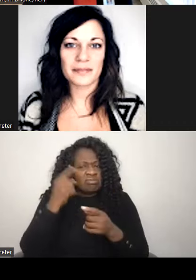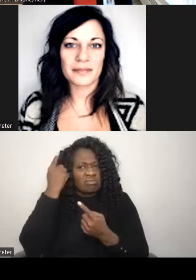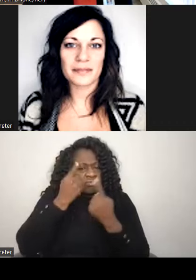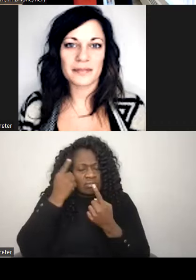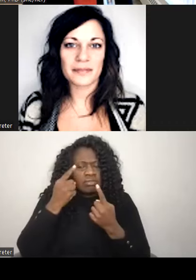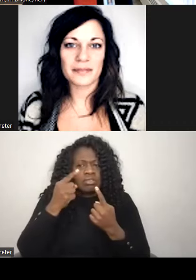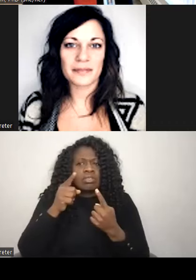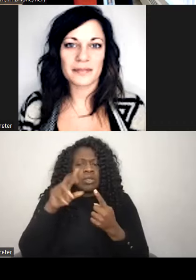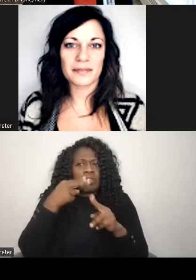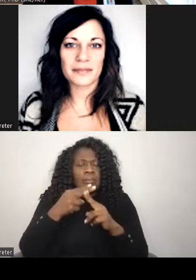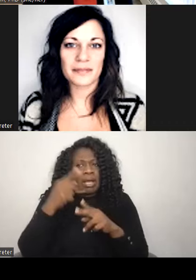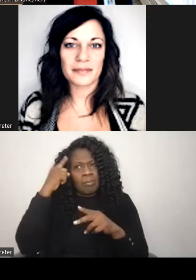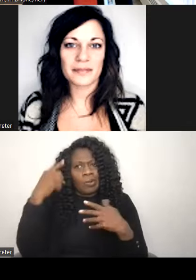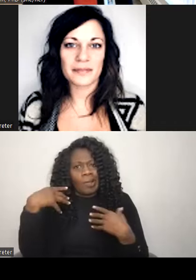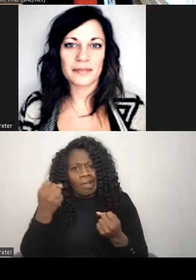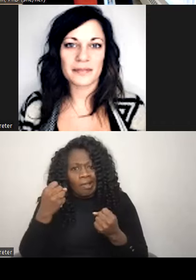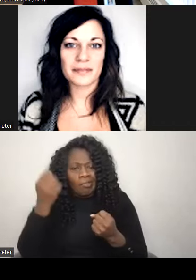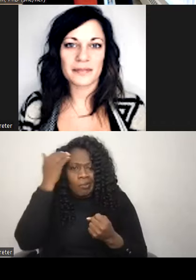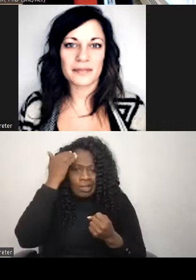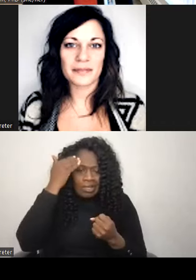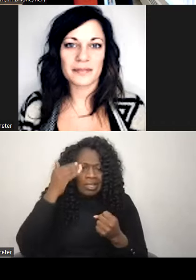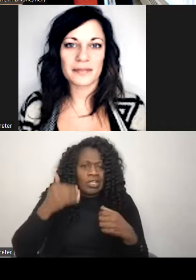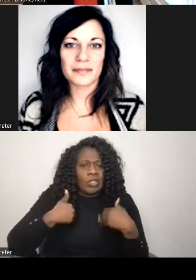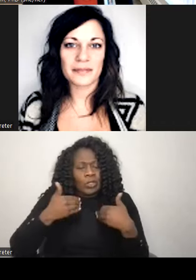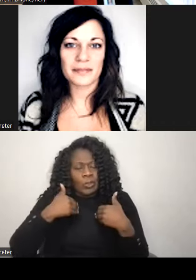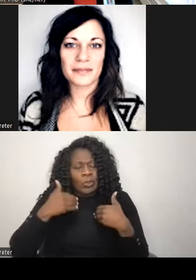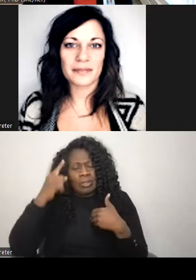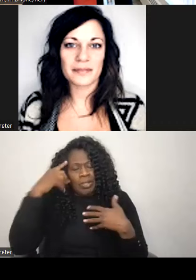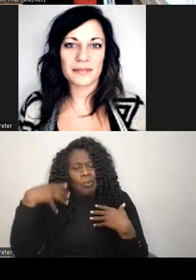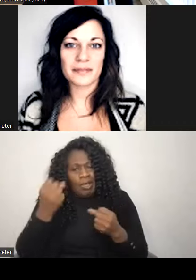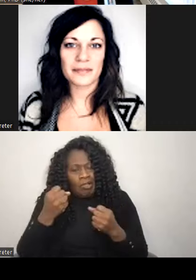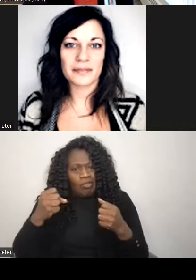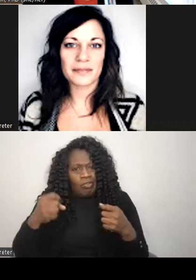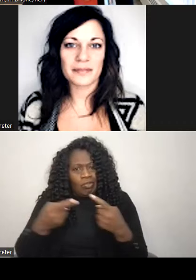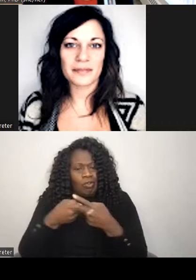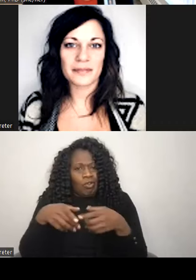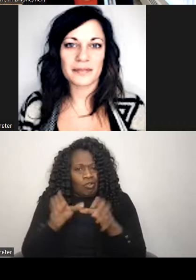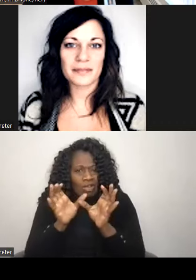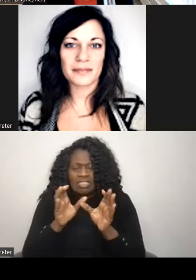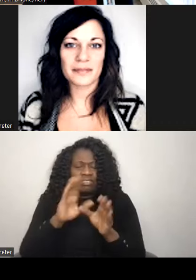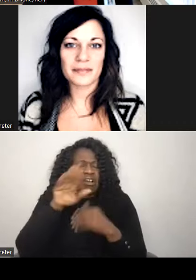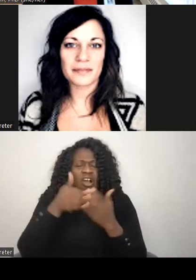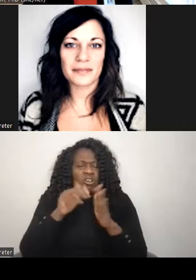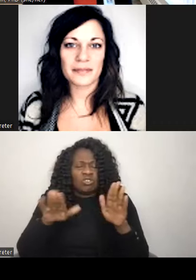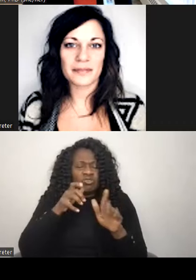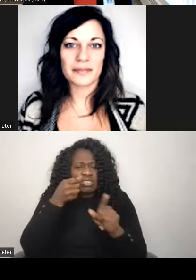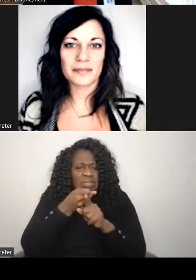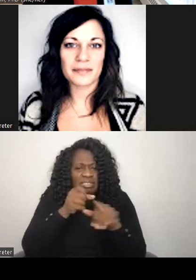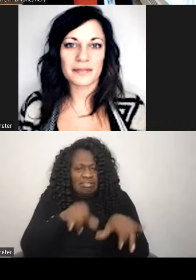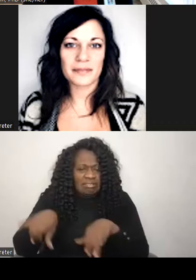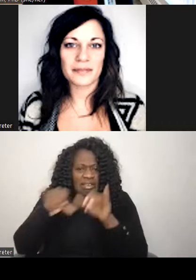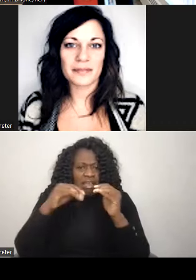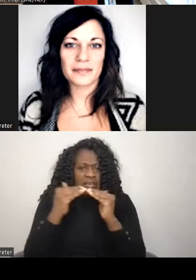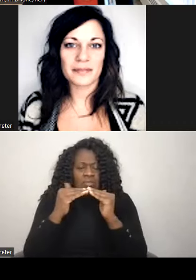think about mental health awareness and the youth mental health crisis right now, in that not all children are impacted equally, but also not